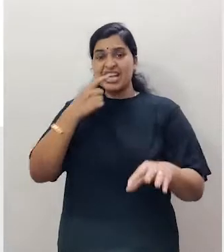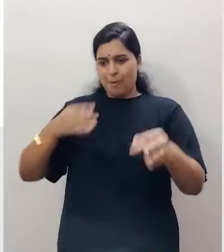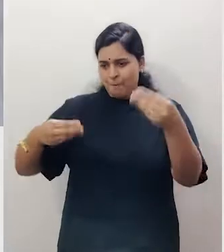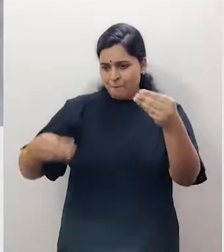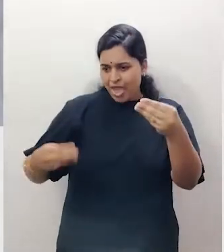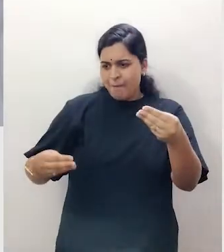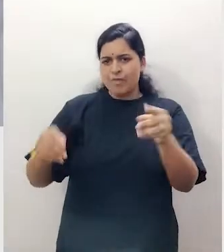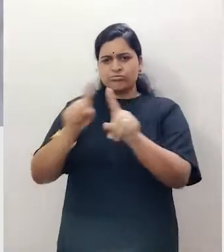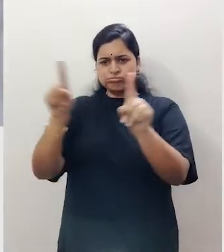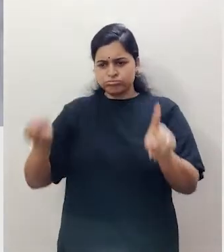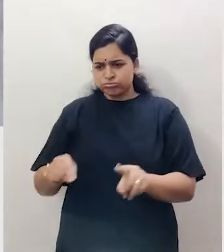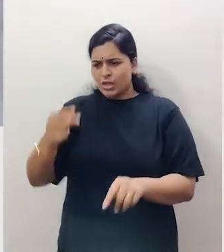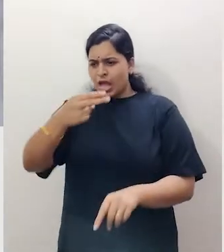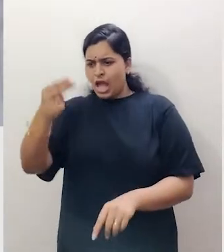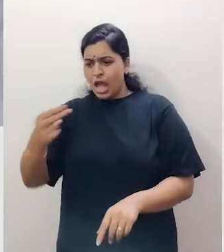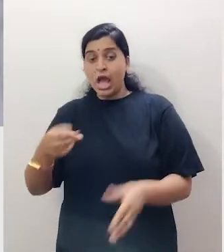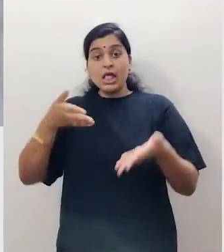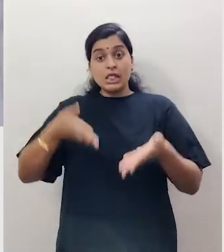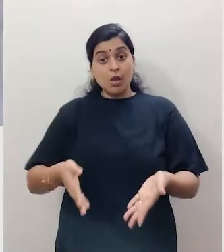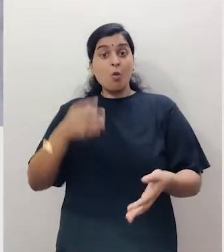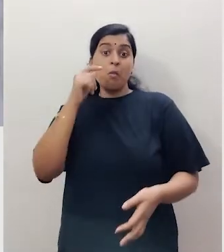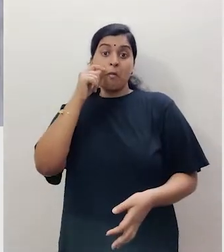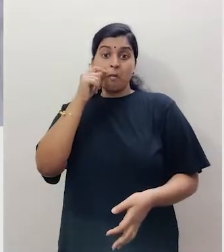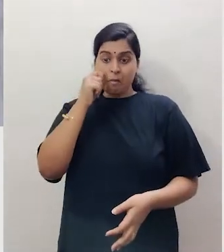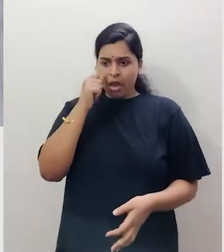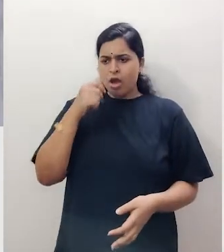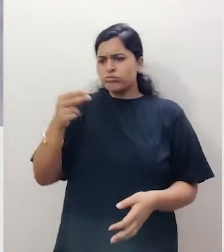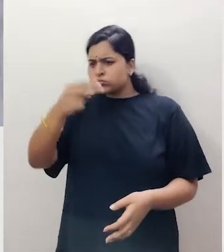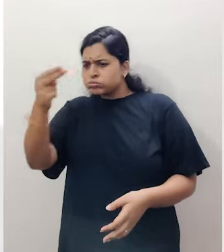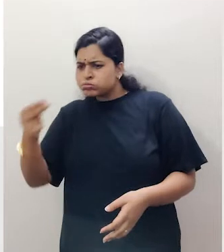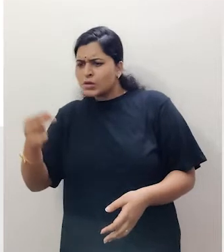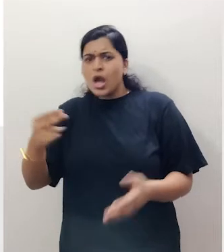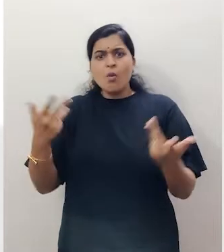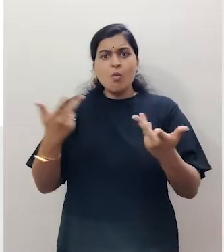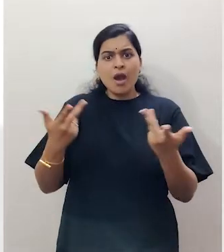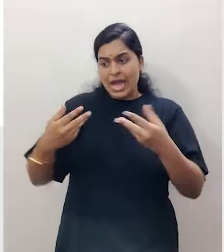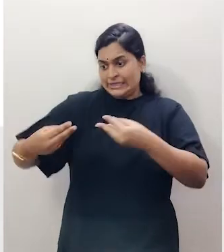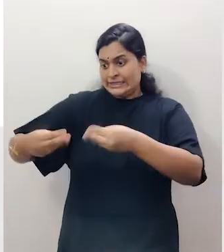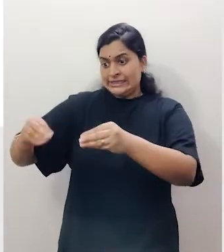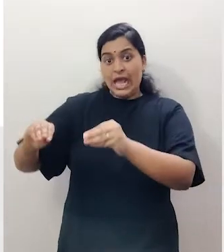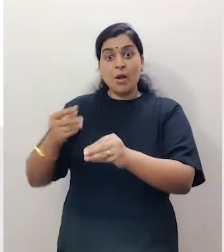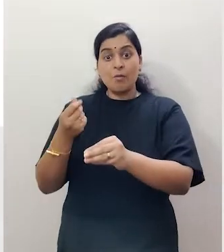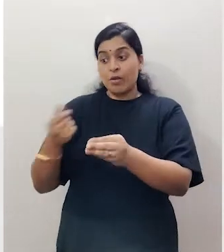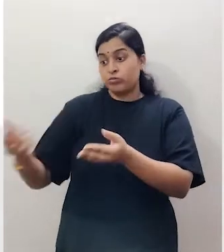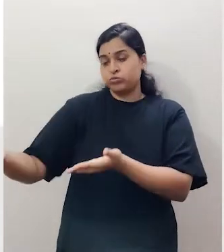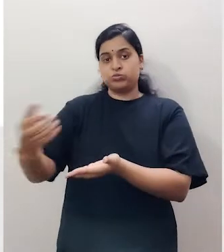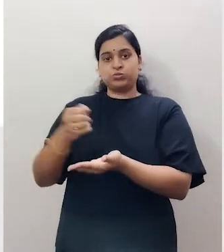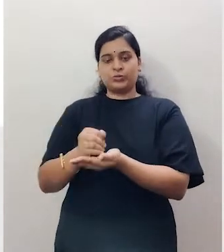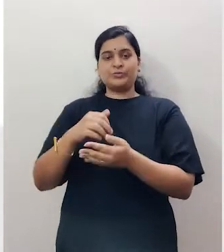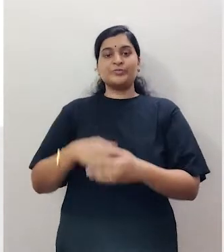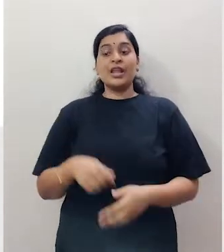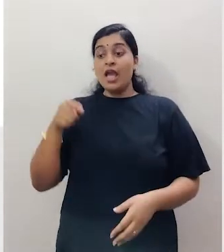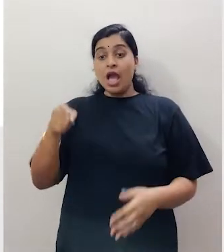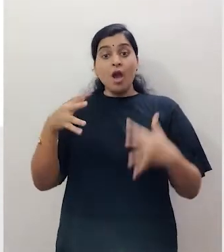by men as a more portable creative practice from which an income can be derived. Warli was made famous in